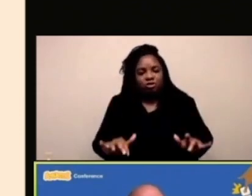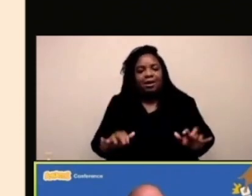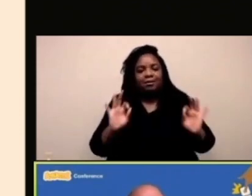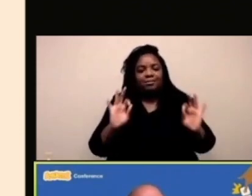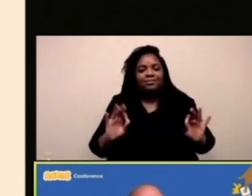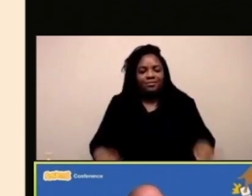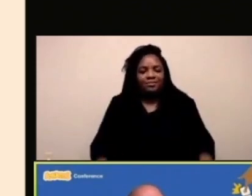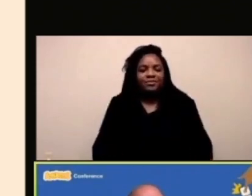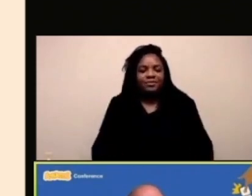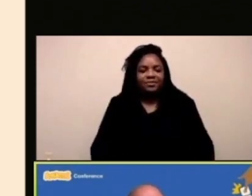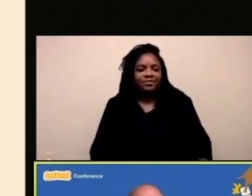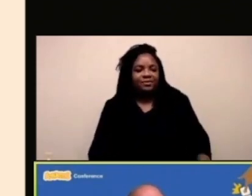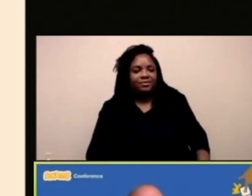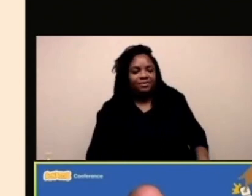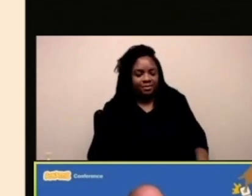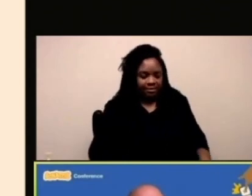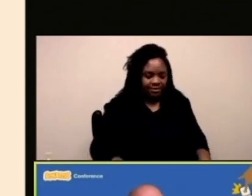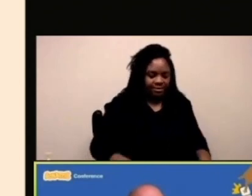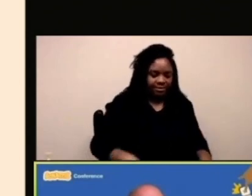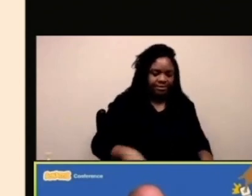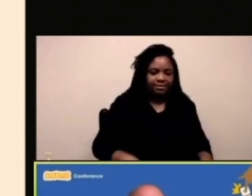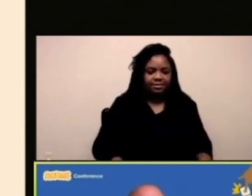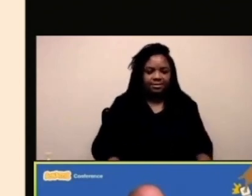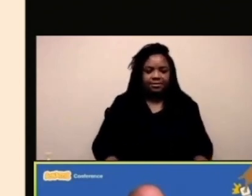really great. So,